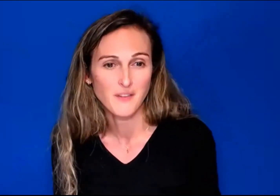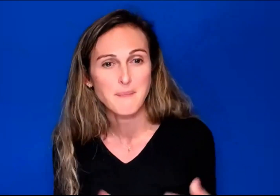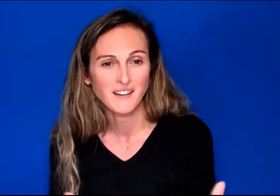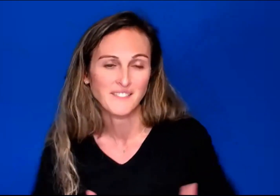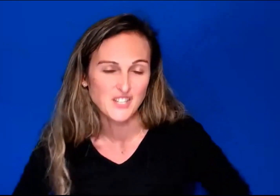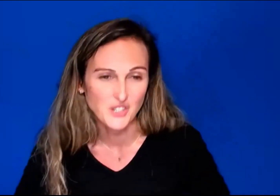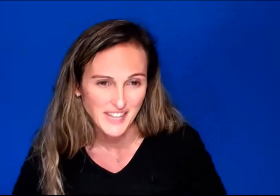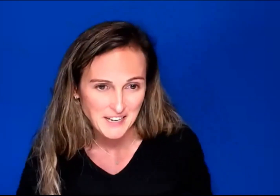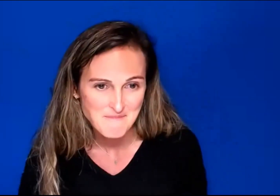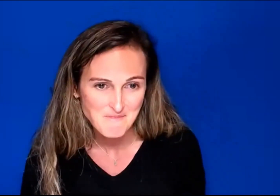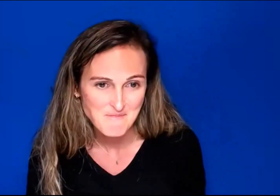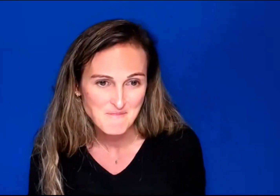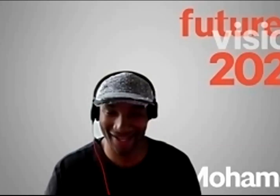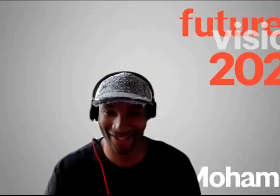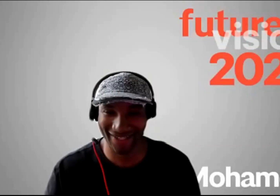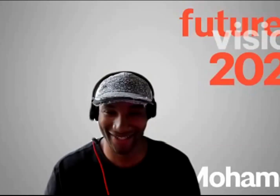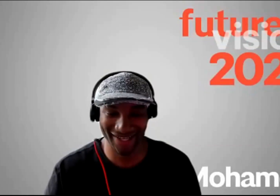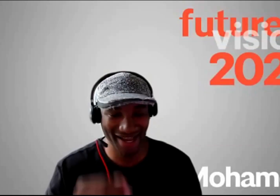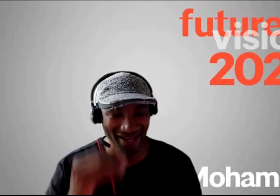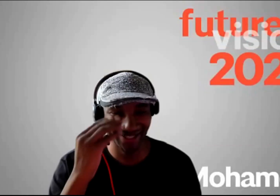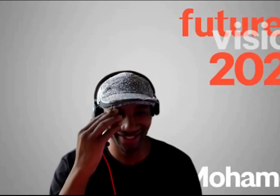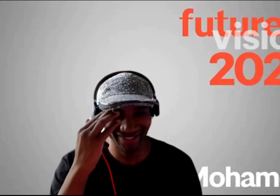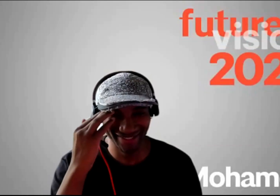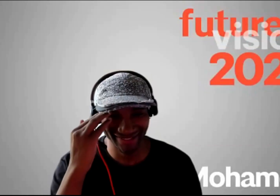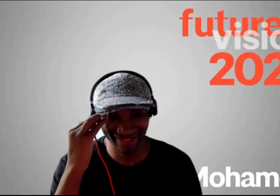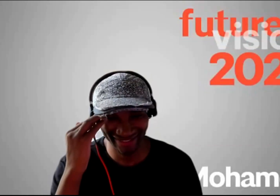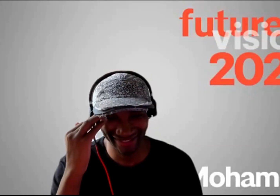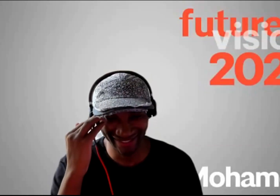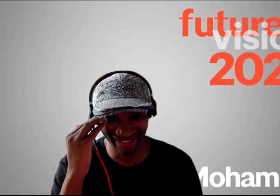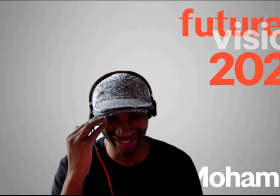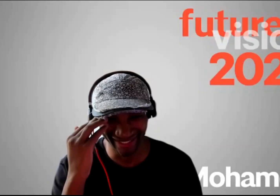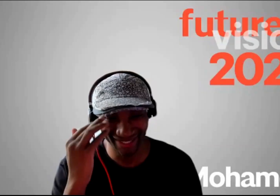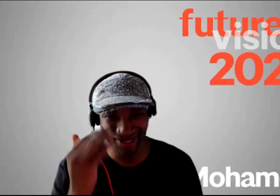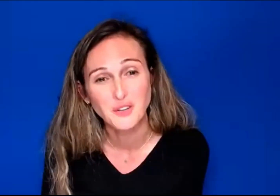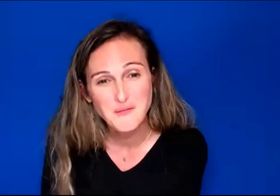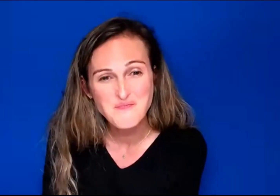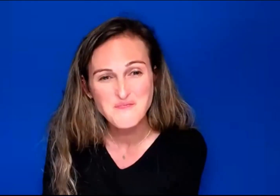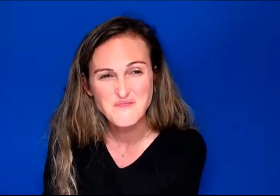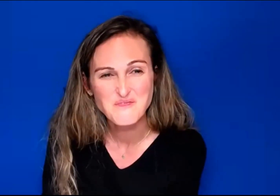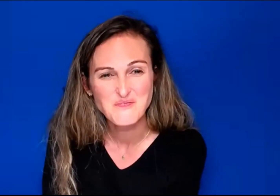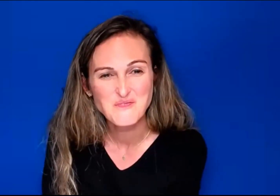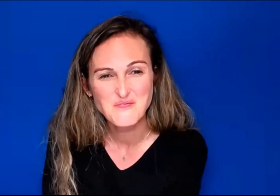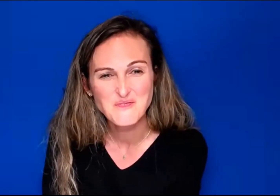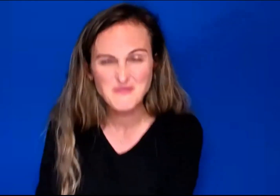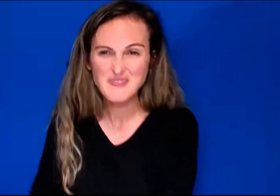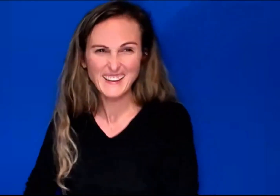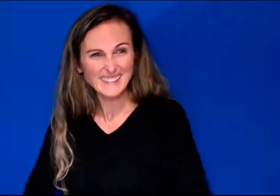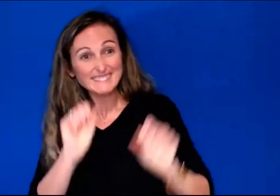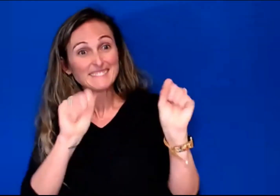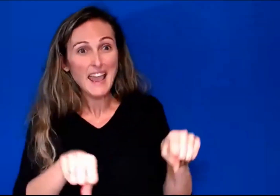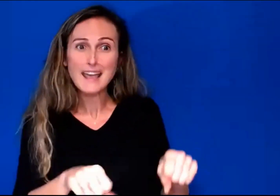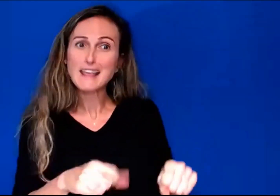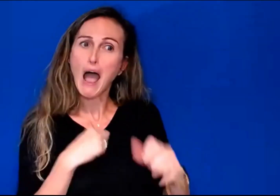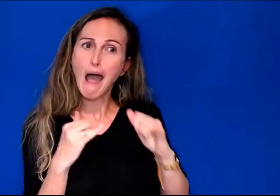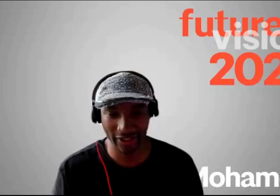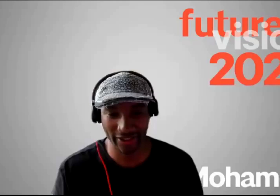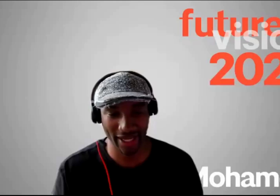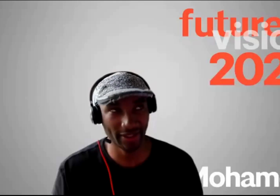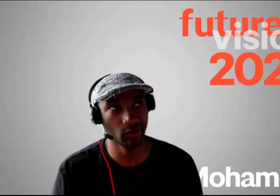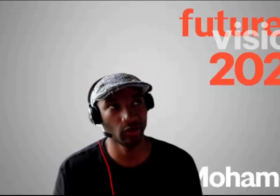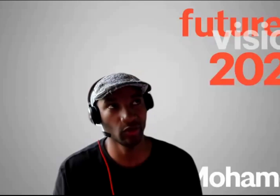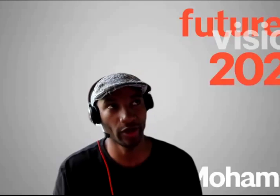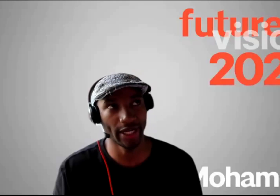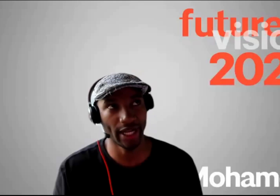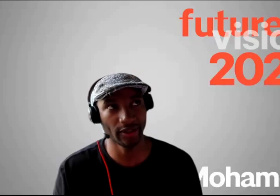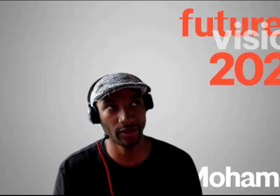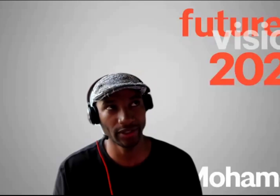positive, beneficial thing. Yeah. And sign language is just beautiful. Well, yeah. I echo your word. I